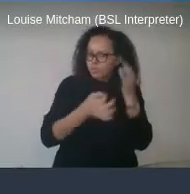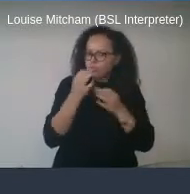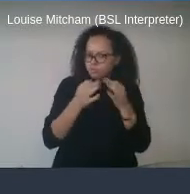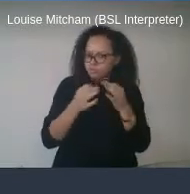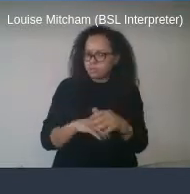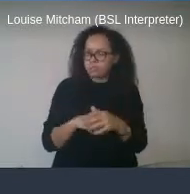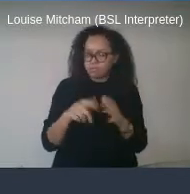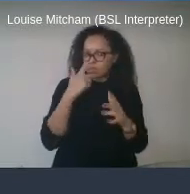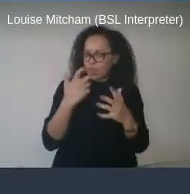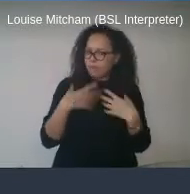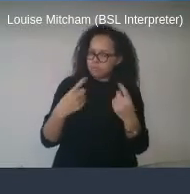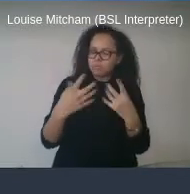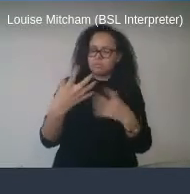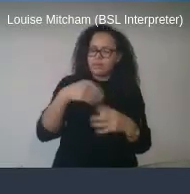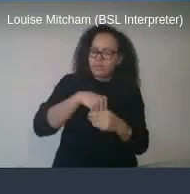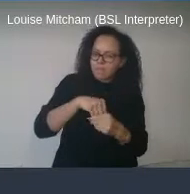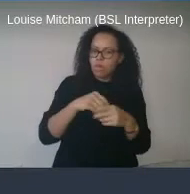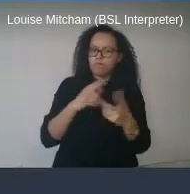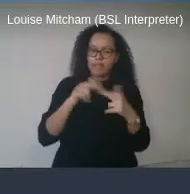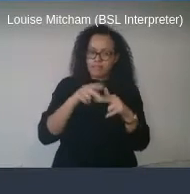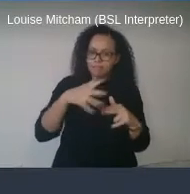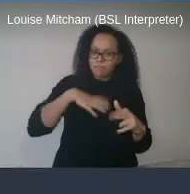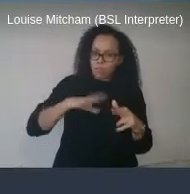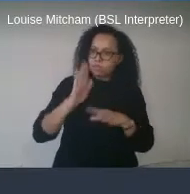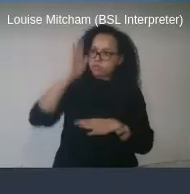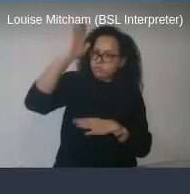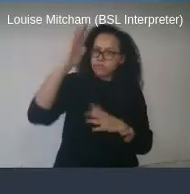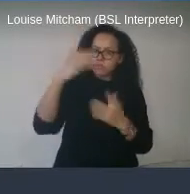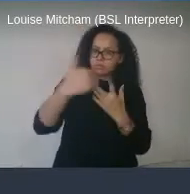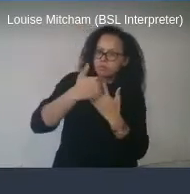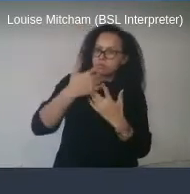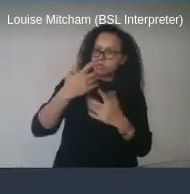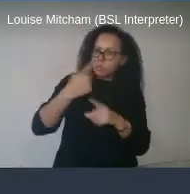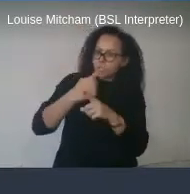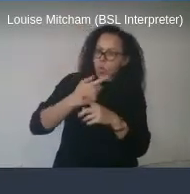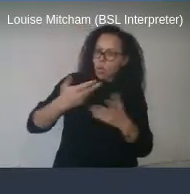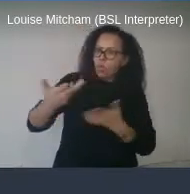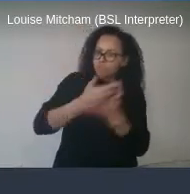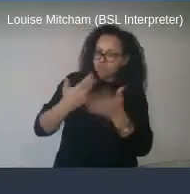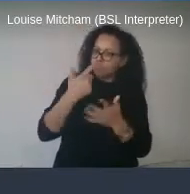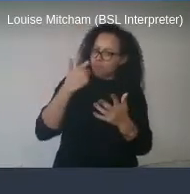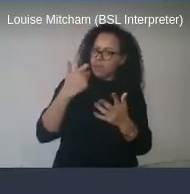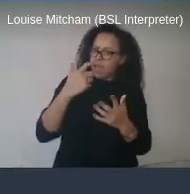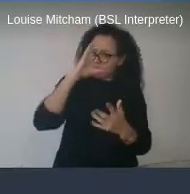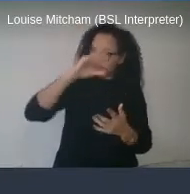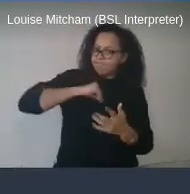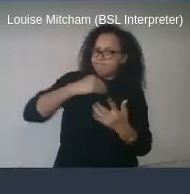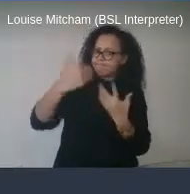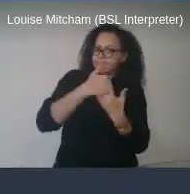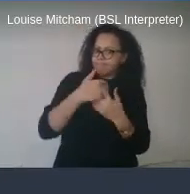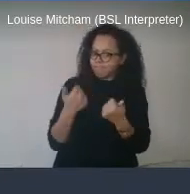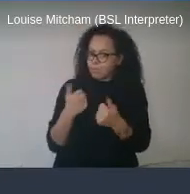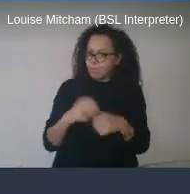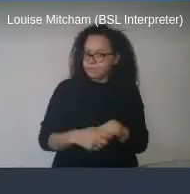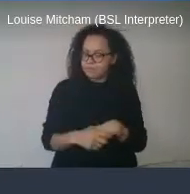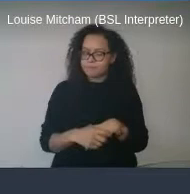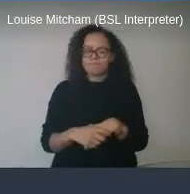involved and want to be on camera specifically, then again, do let us know. So without further ado, we're going to get